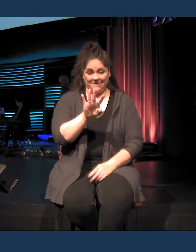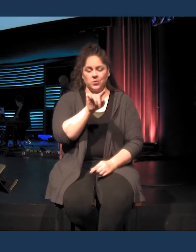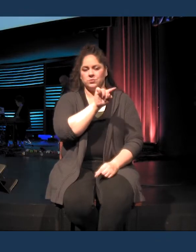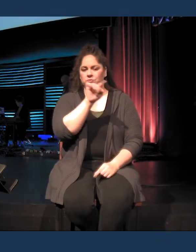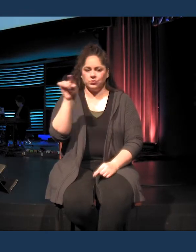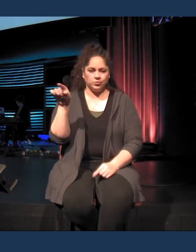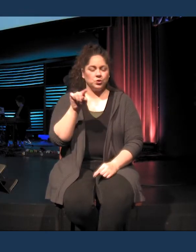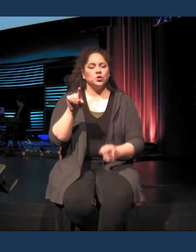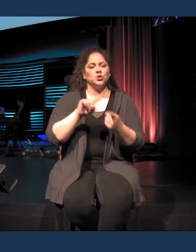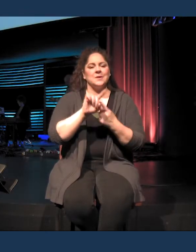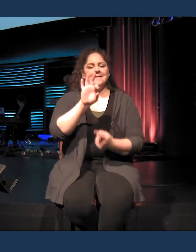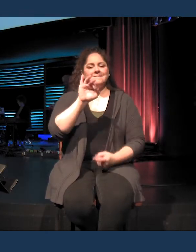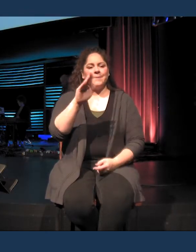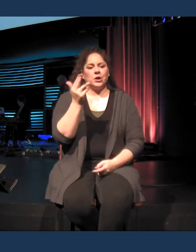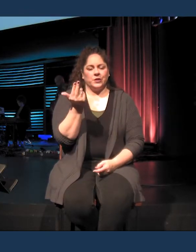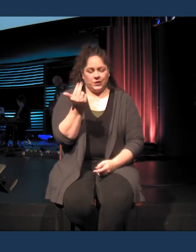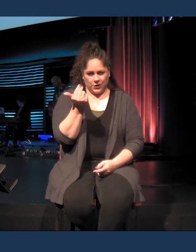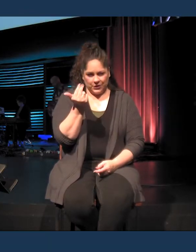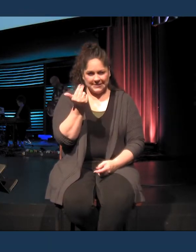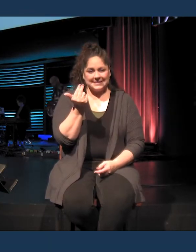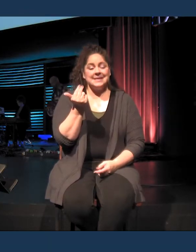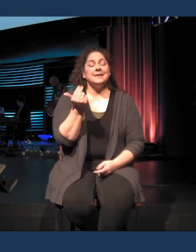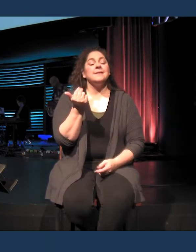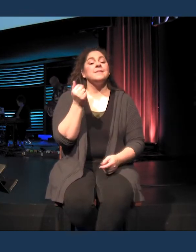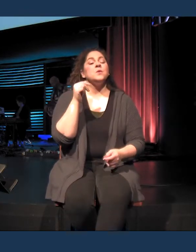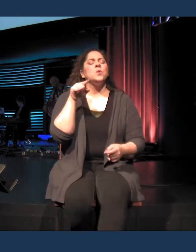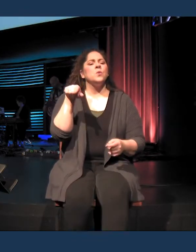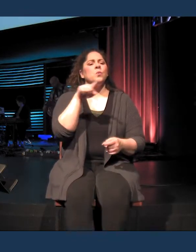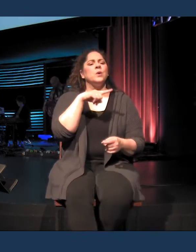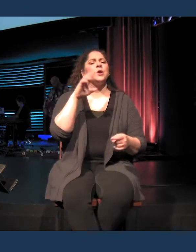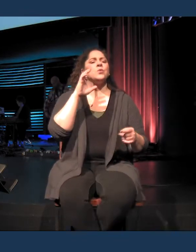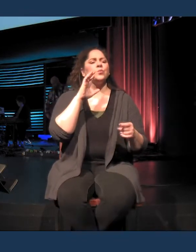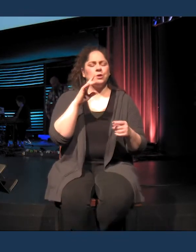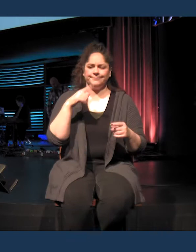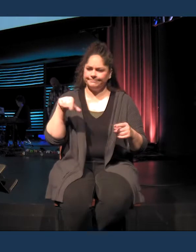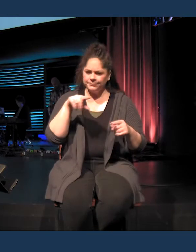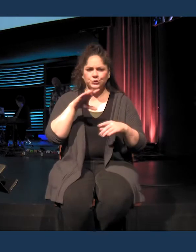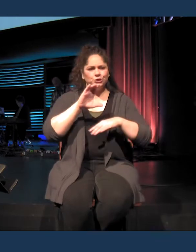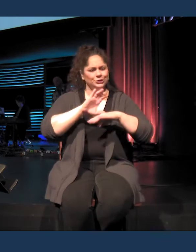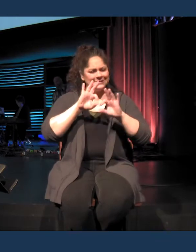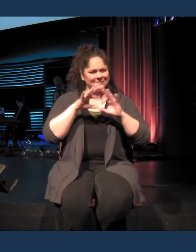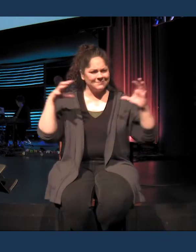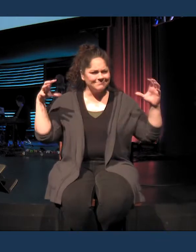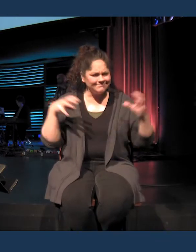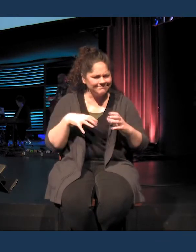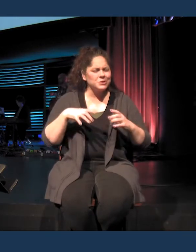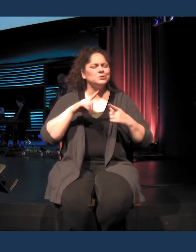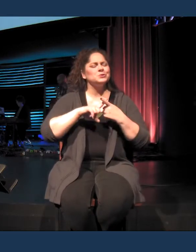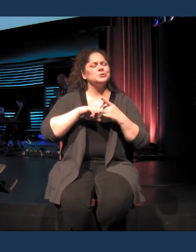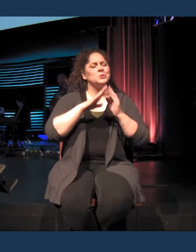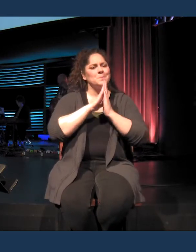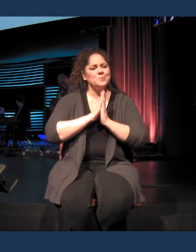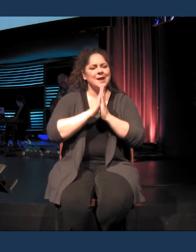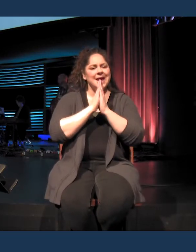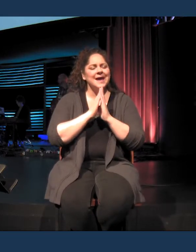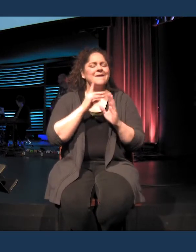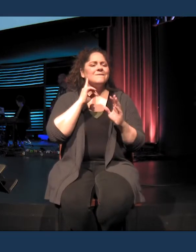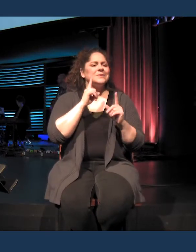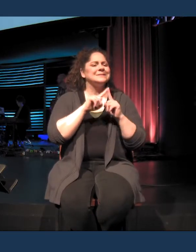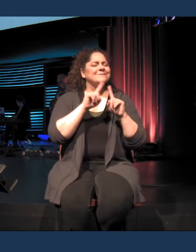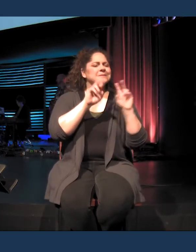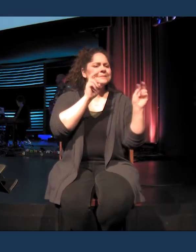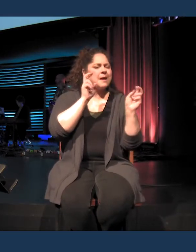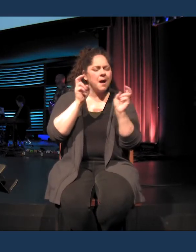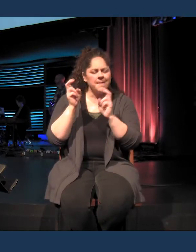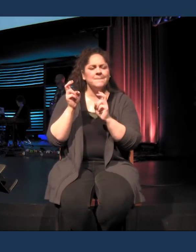to February 13th, where we are going to be coming together as church family and praying over individual topics that